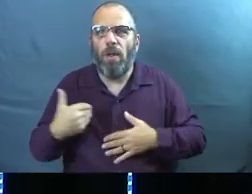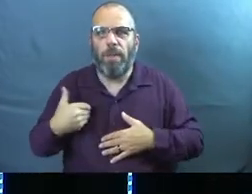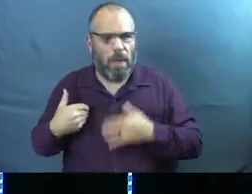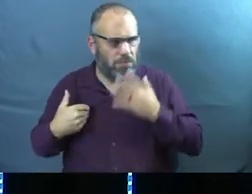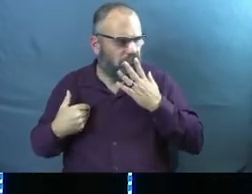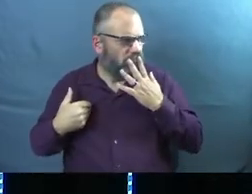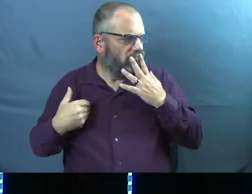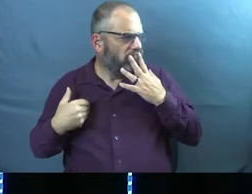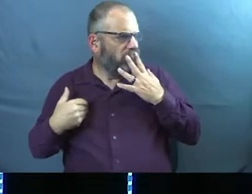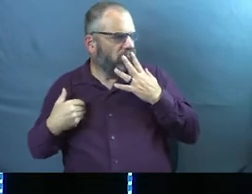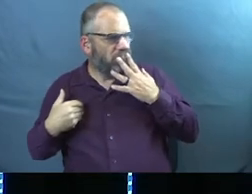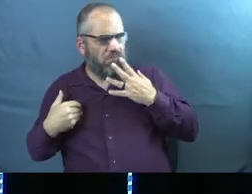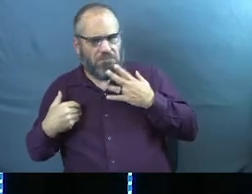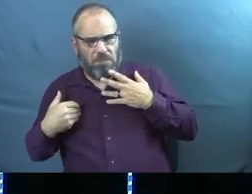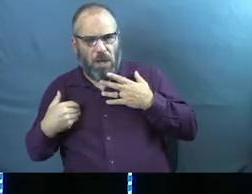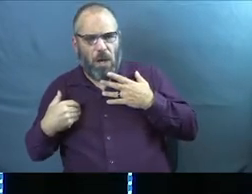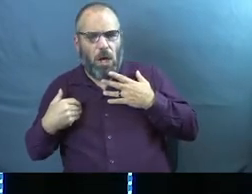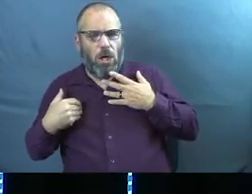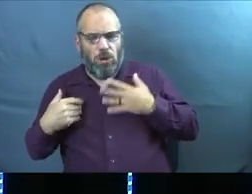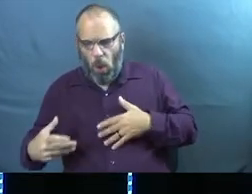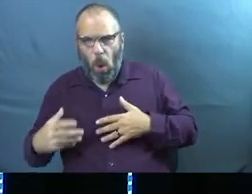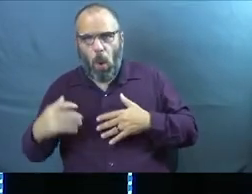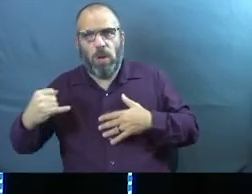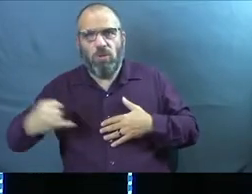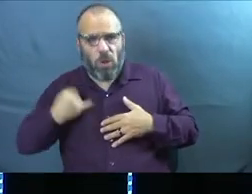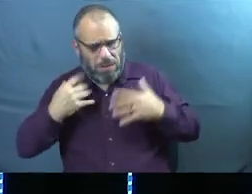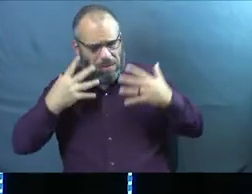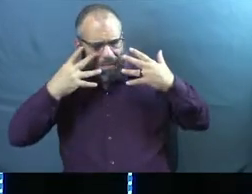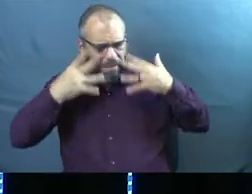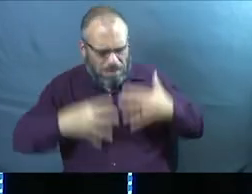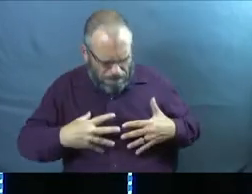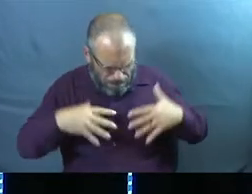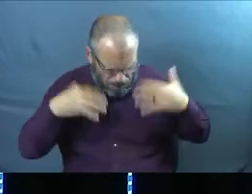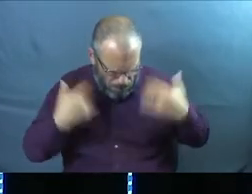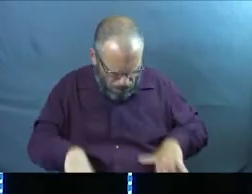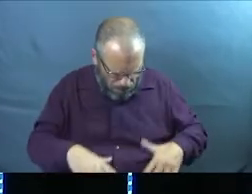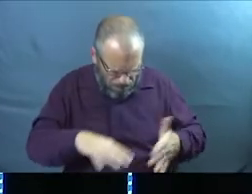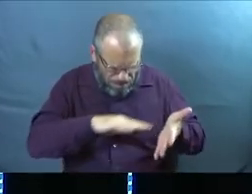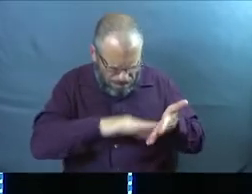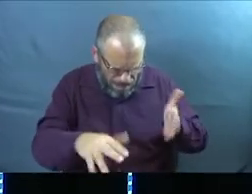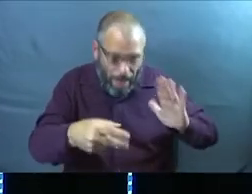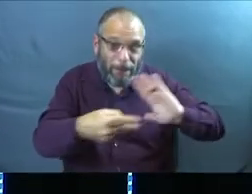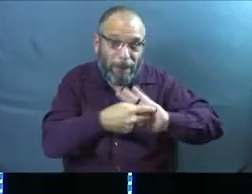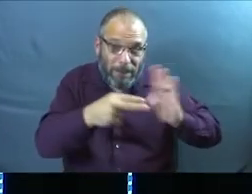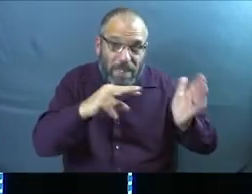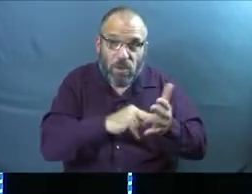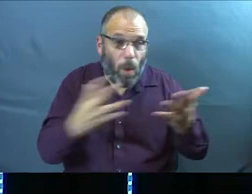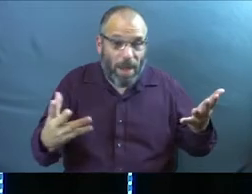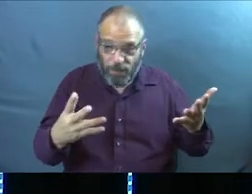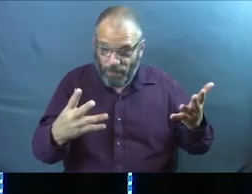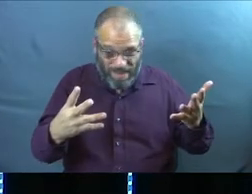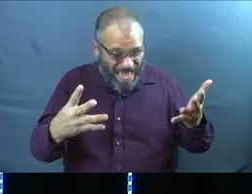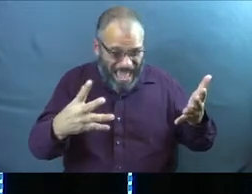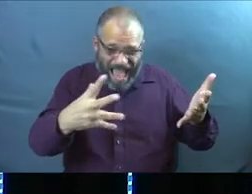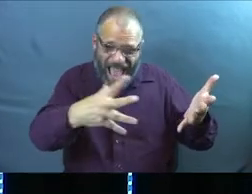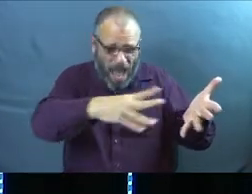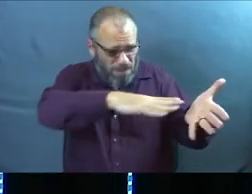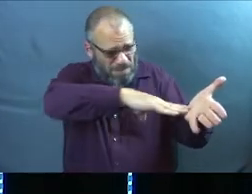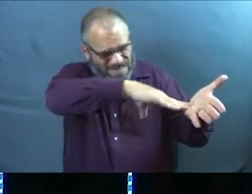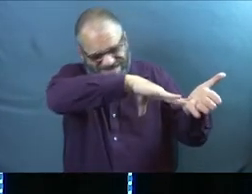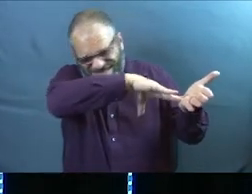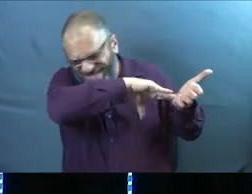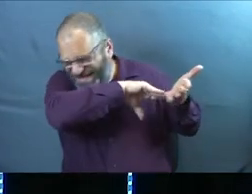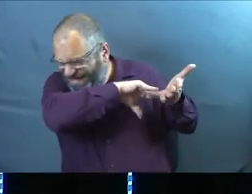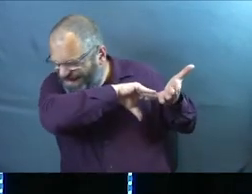they're wondering, right? And so he breaks down and weeps because he knows what his forgiveness actually was. It was total. It was complete.